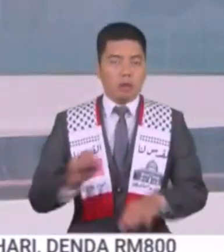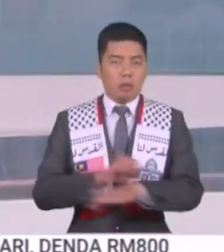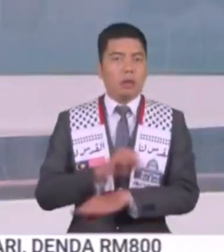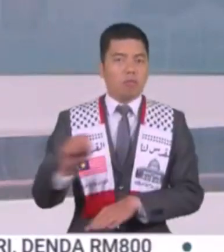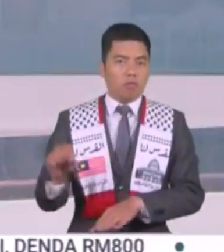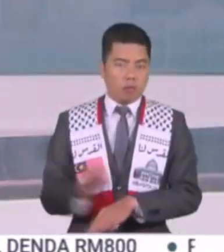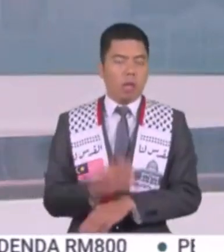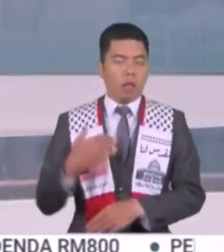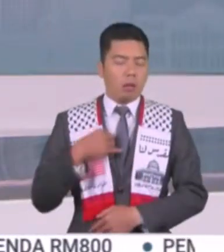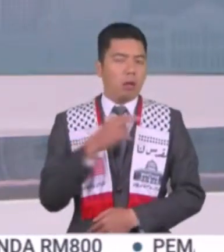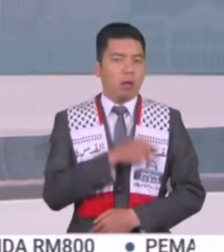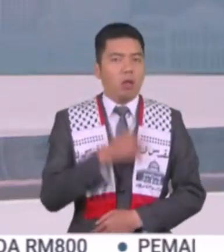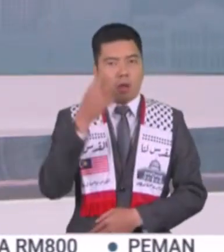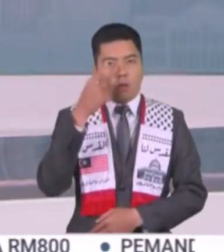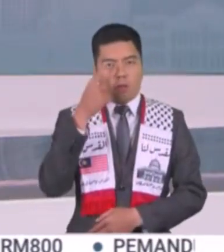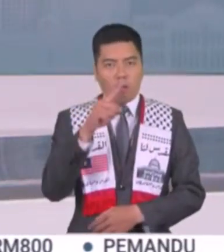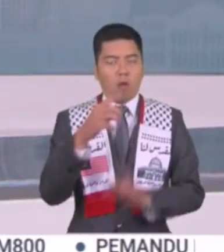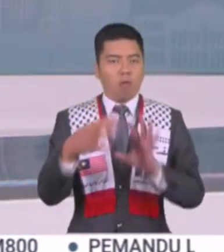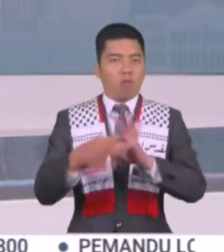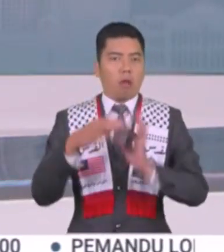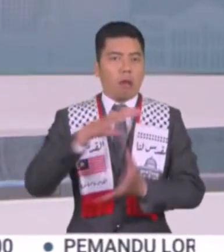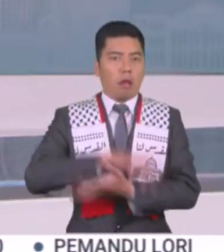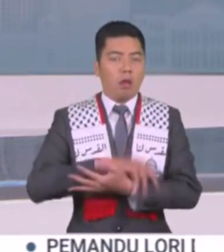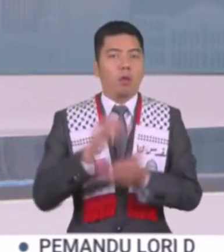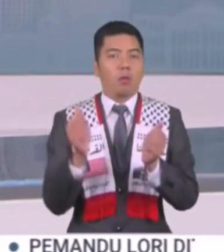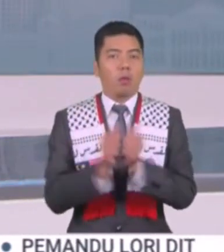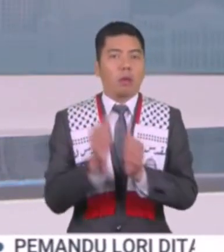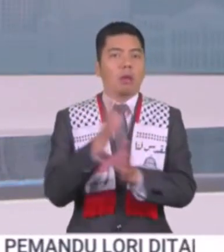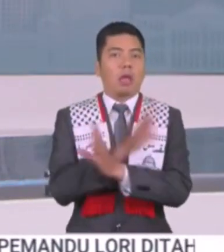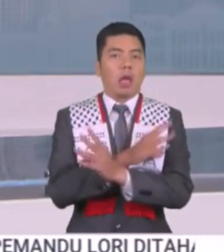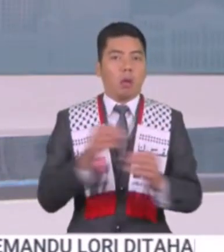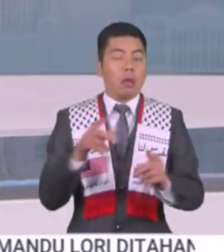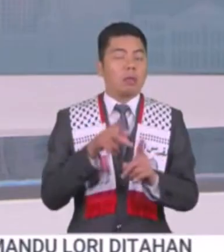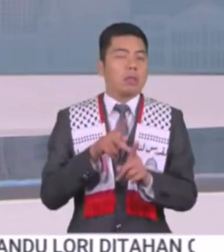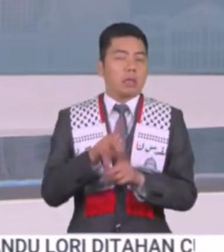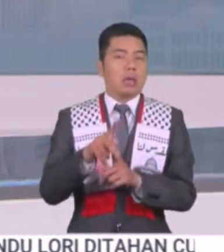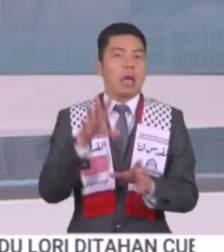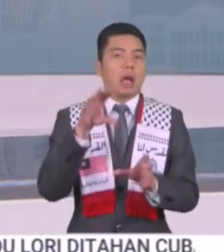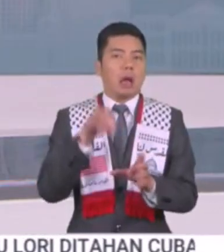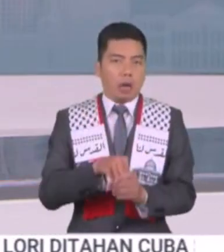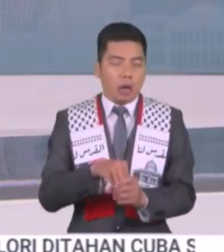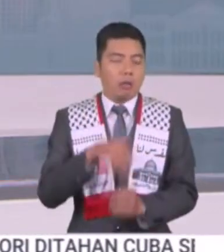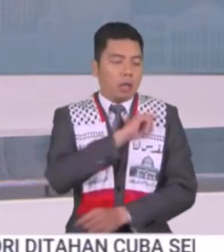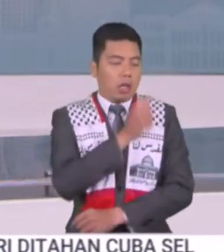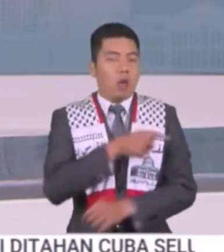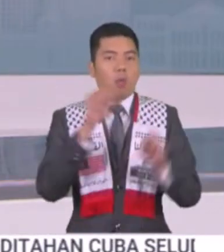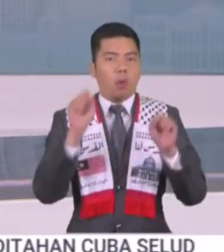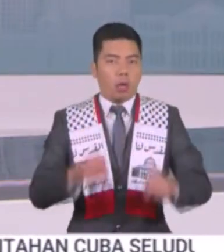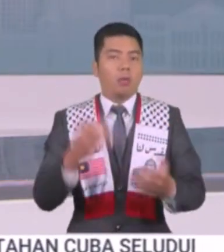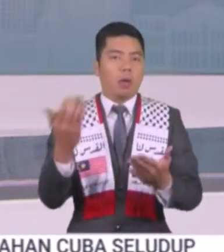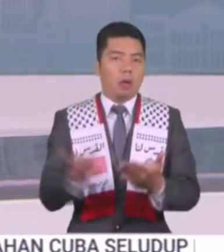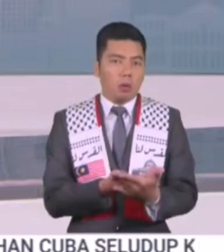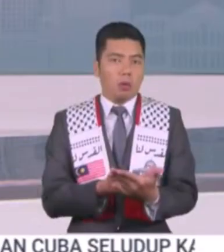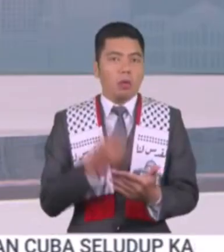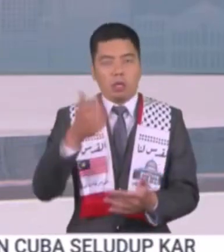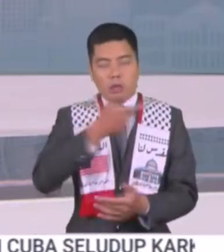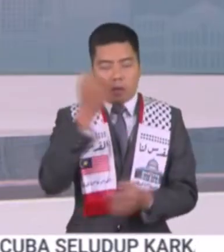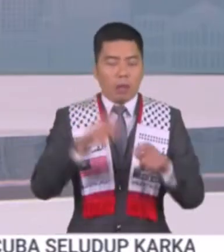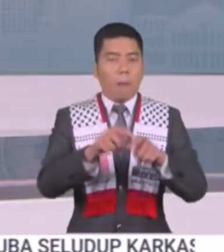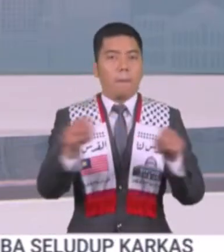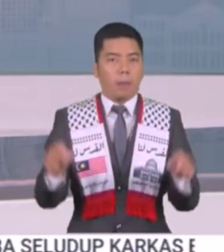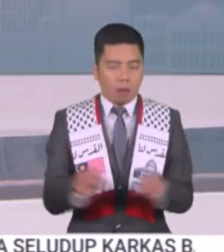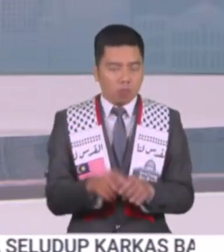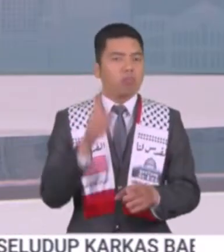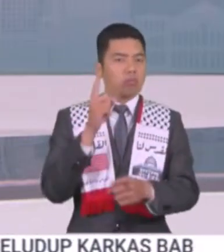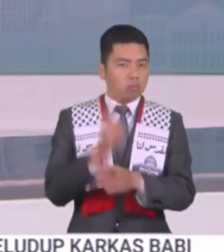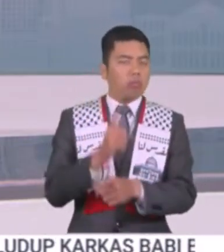Singapura berhasrat untuk mengukuhkan kerjasama dengan Sarawak khususnya dalam sektor tenaga boleh diperbaharui. Ini berikutan lokasinya